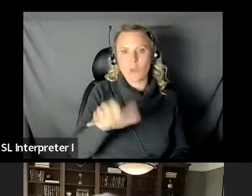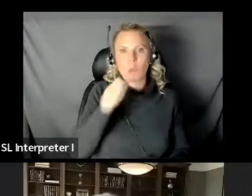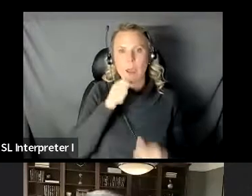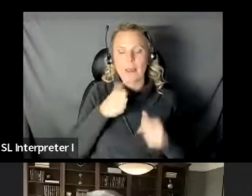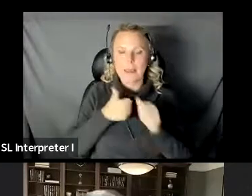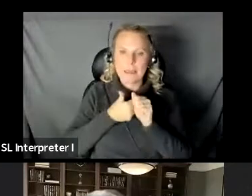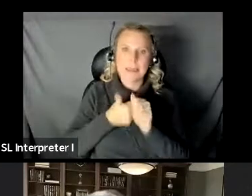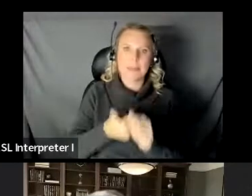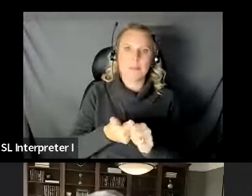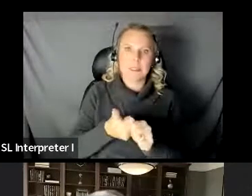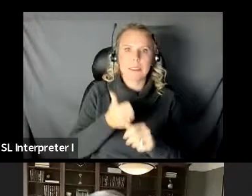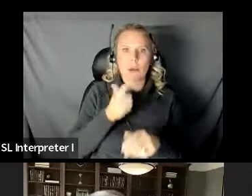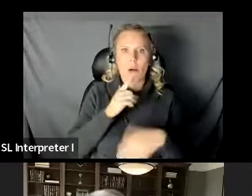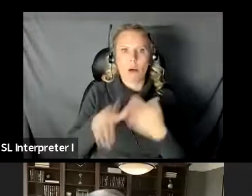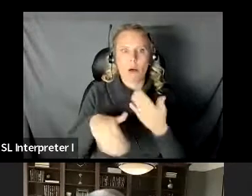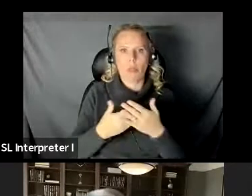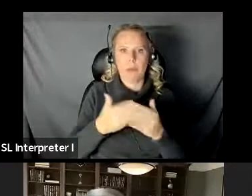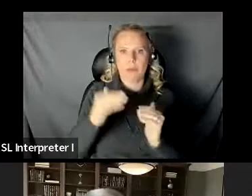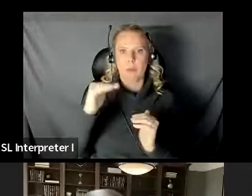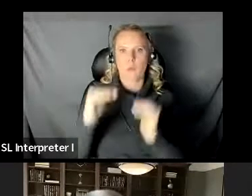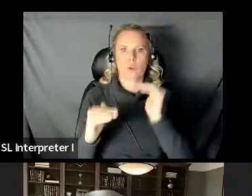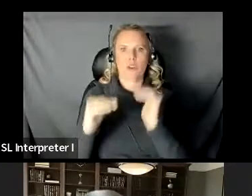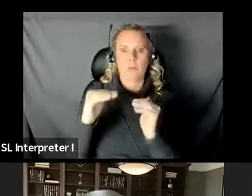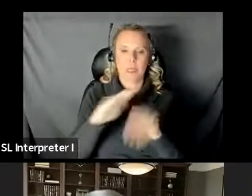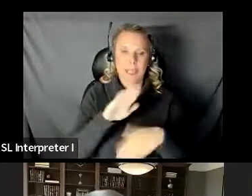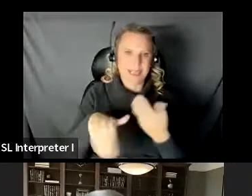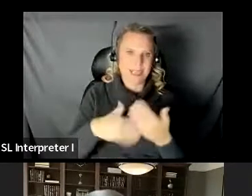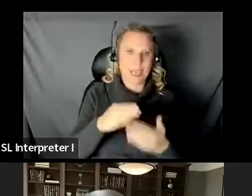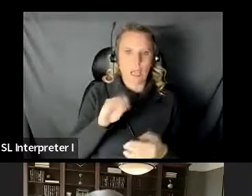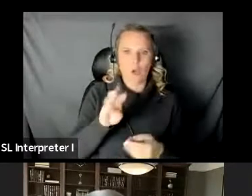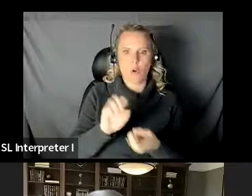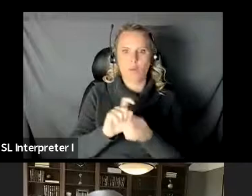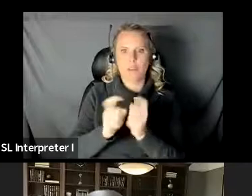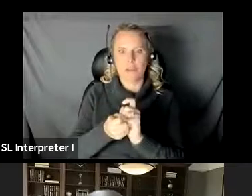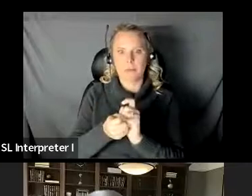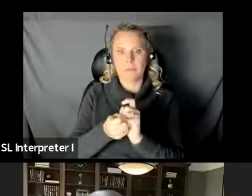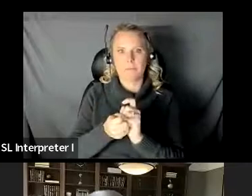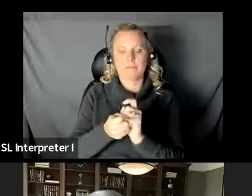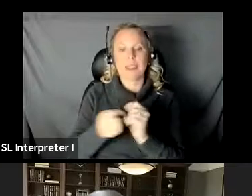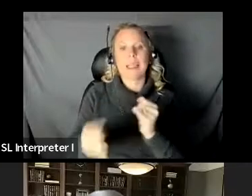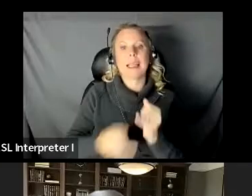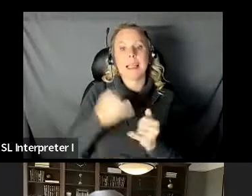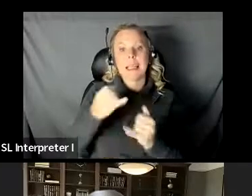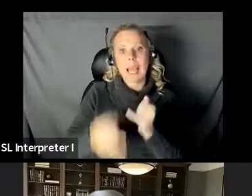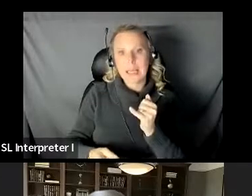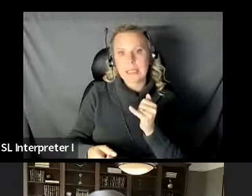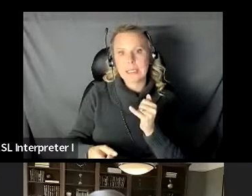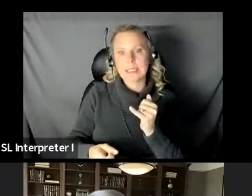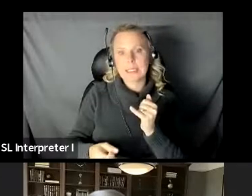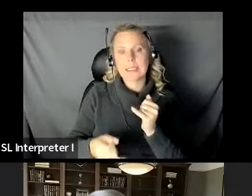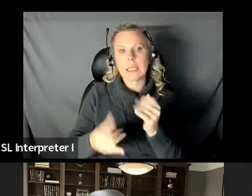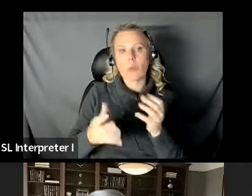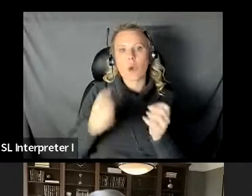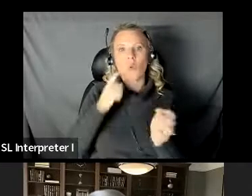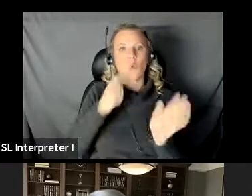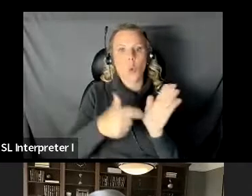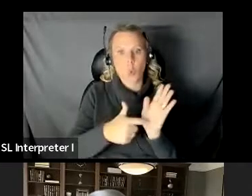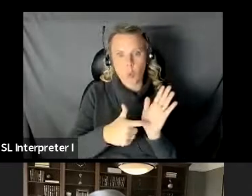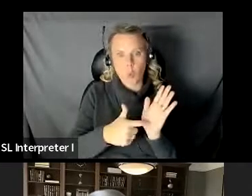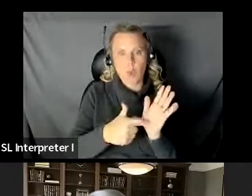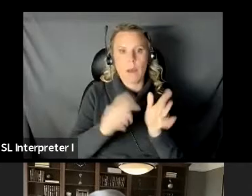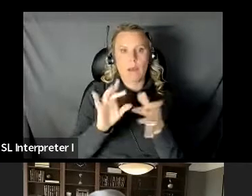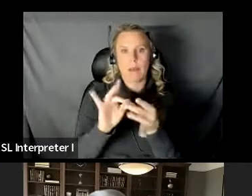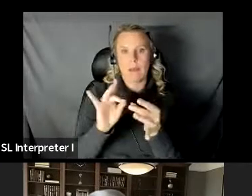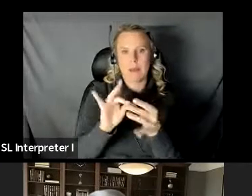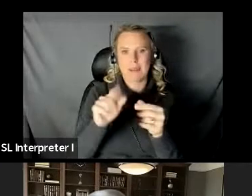the proportionality, which is so important to the entire code revision. And lastly, I just want to note comments